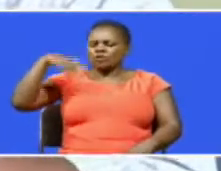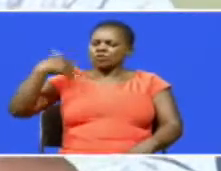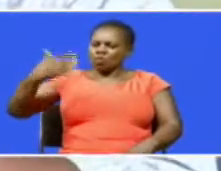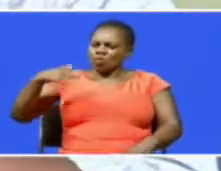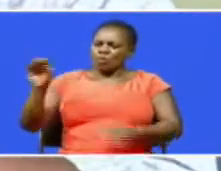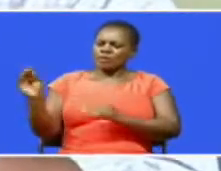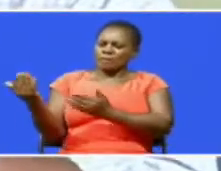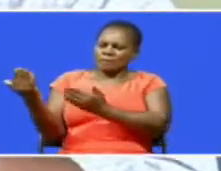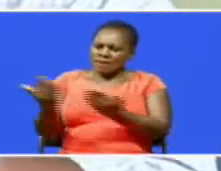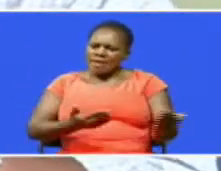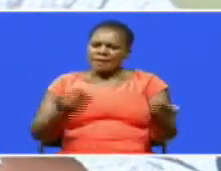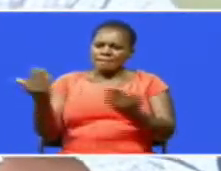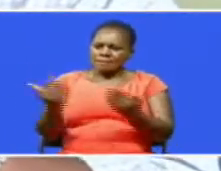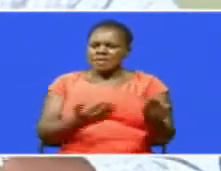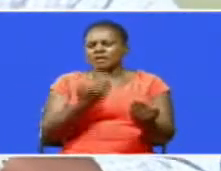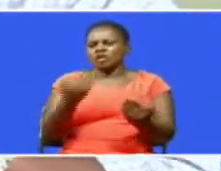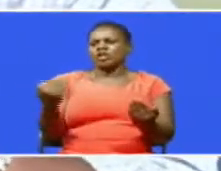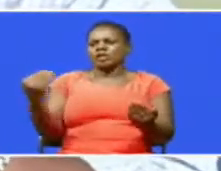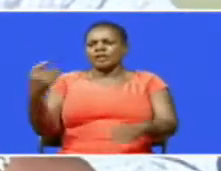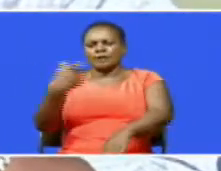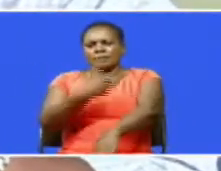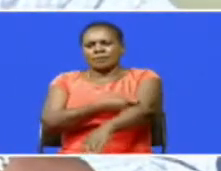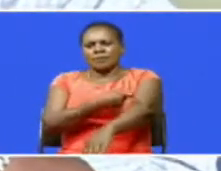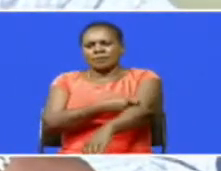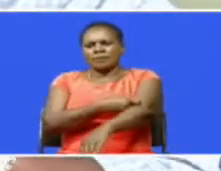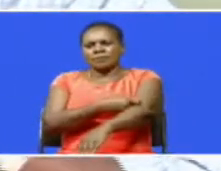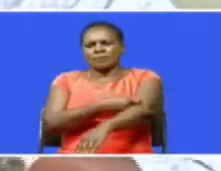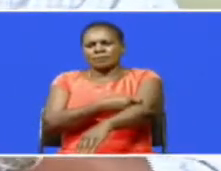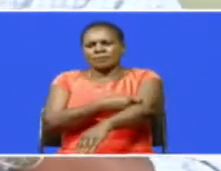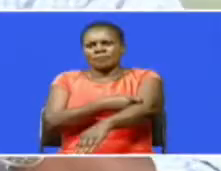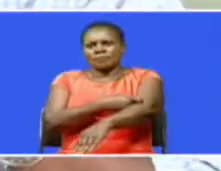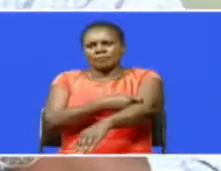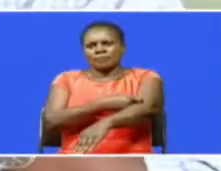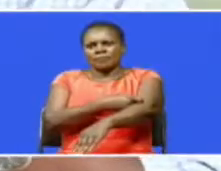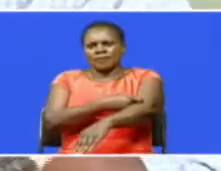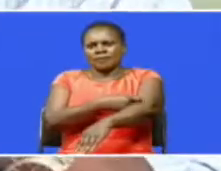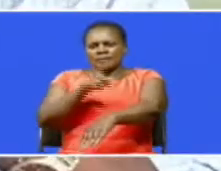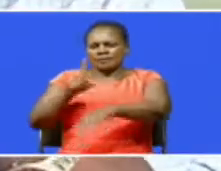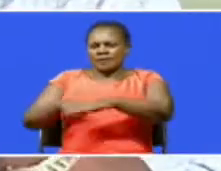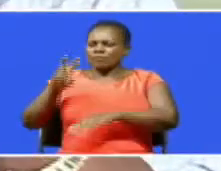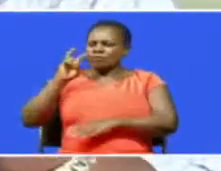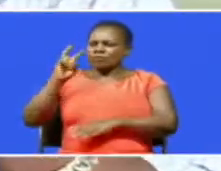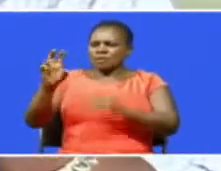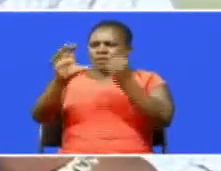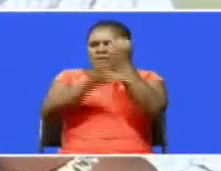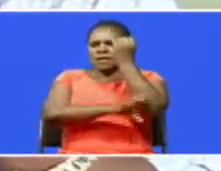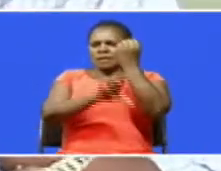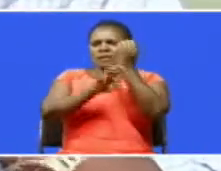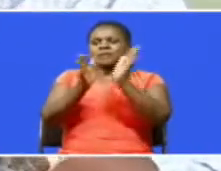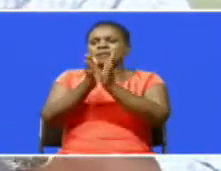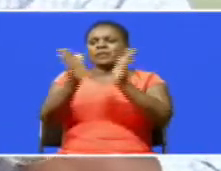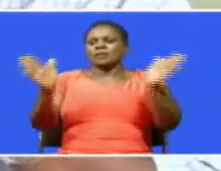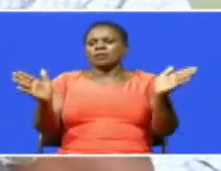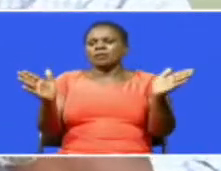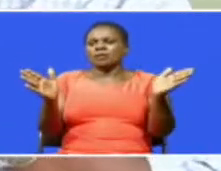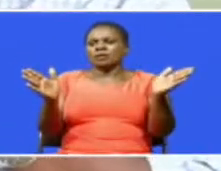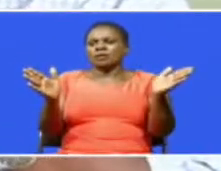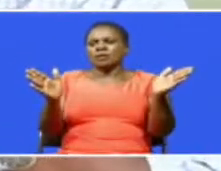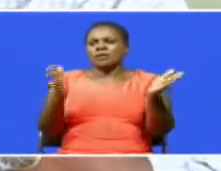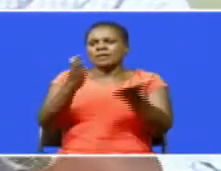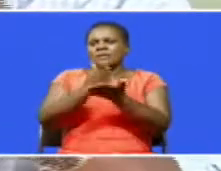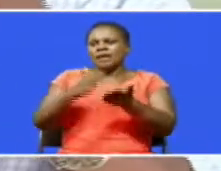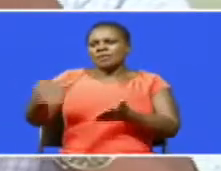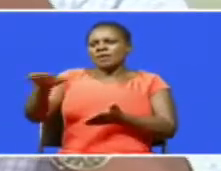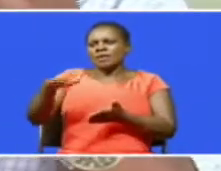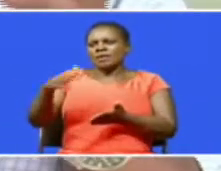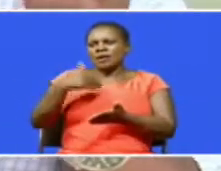consistently bring children to the hospitals. And if you look at the country in general, you'll find certain areas